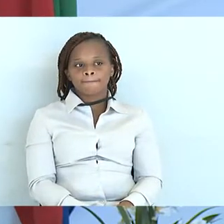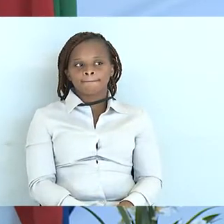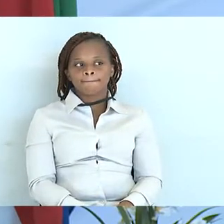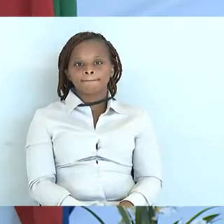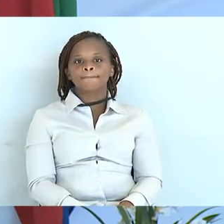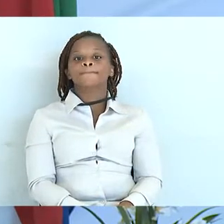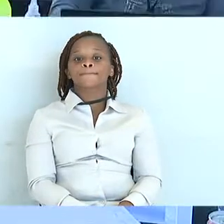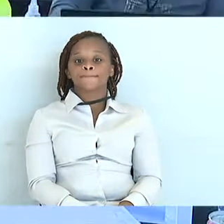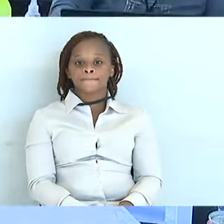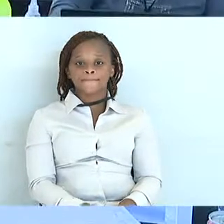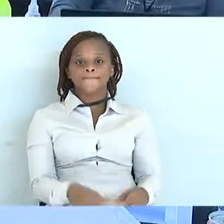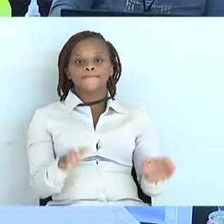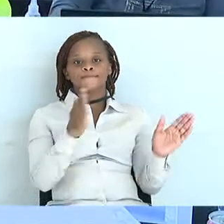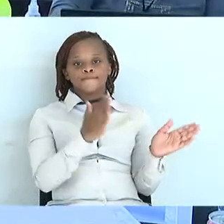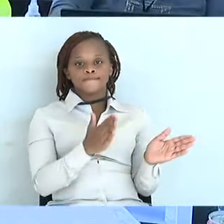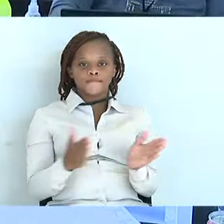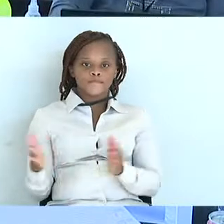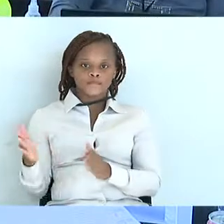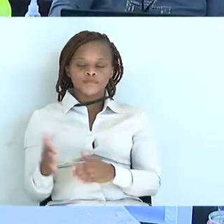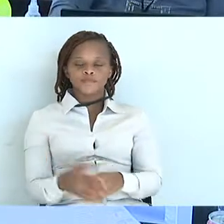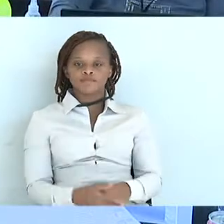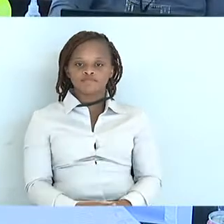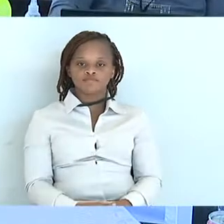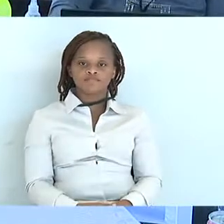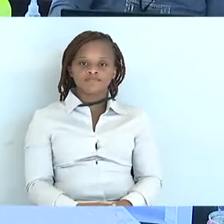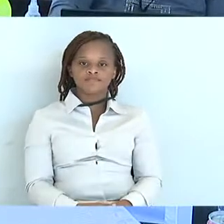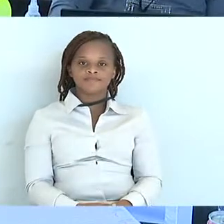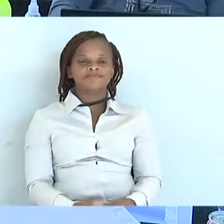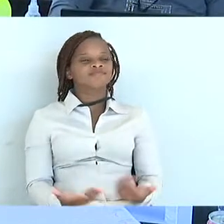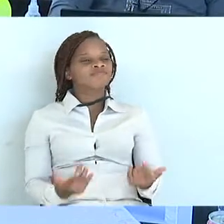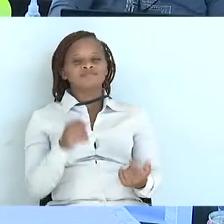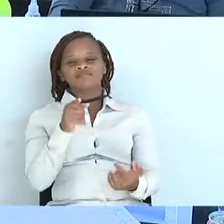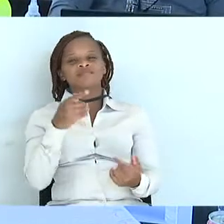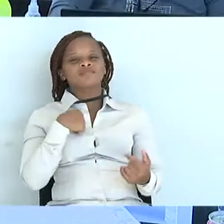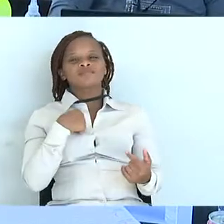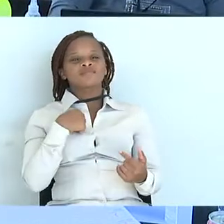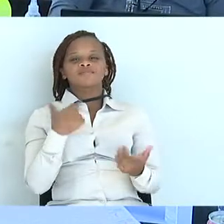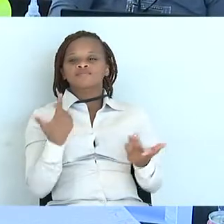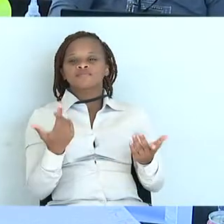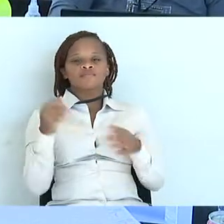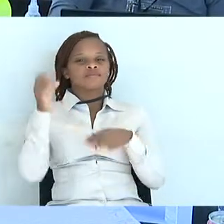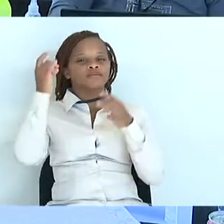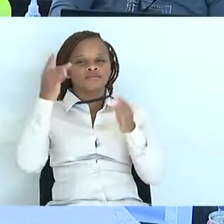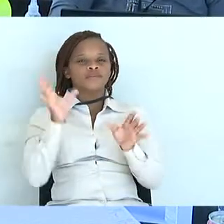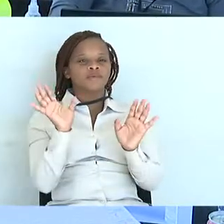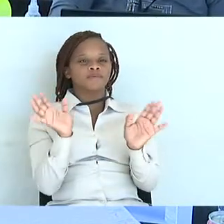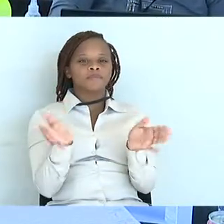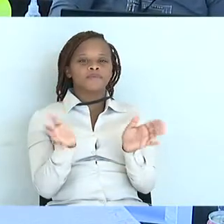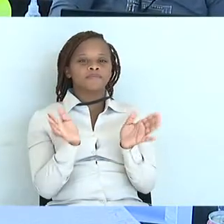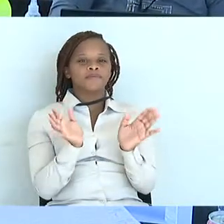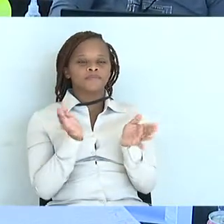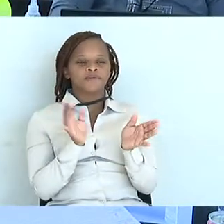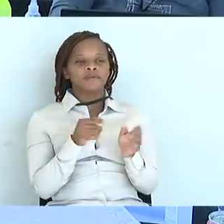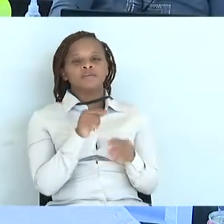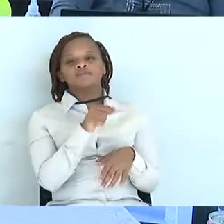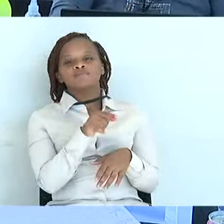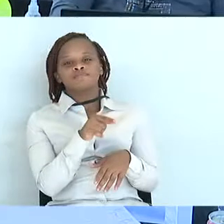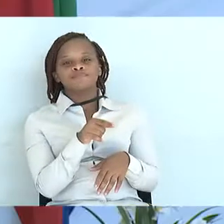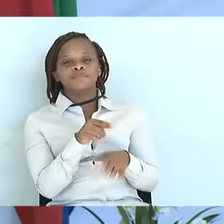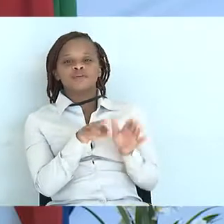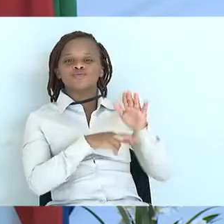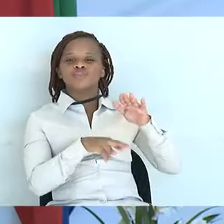next slide. This slide, I'm just indicating progress with regard to the regional spatial development framework. I've